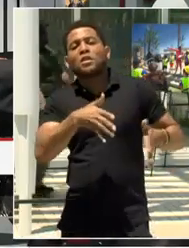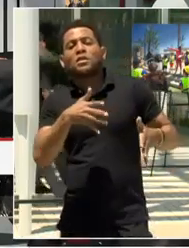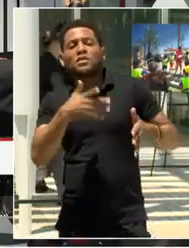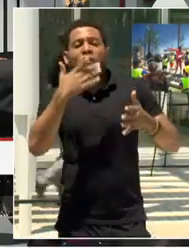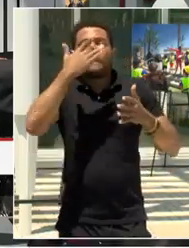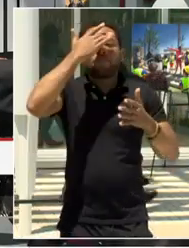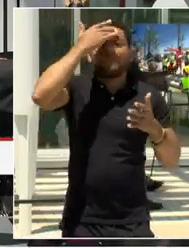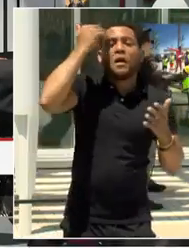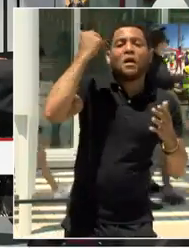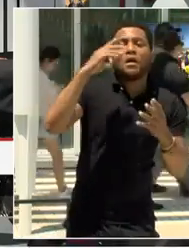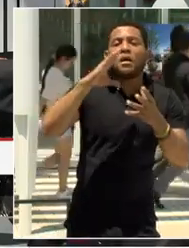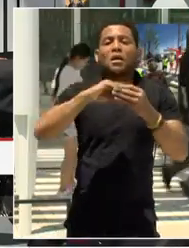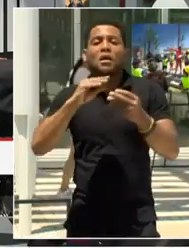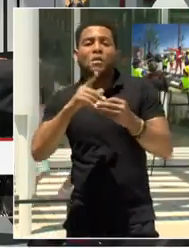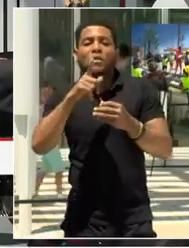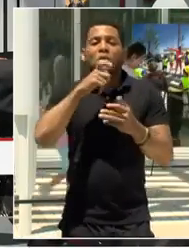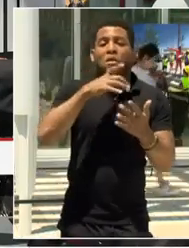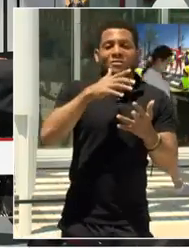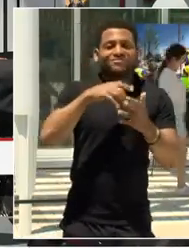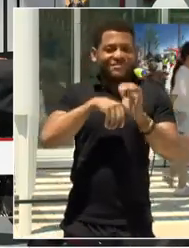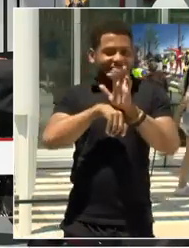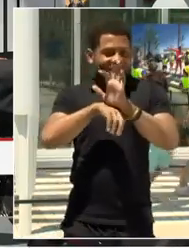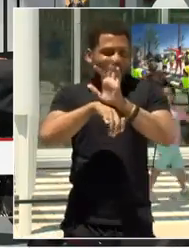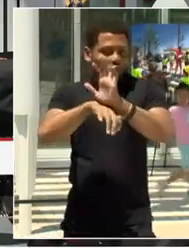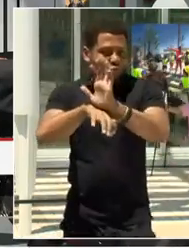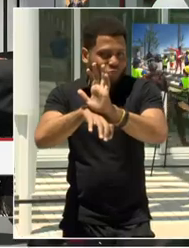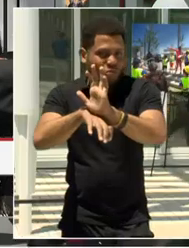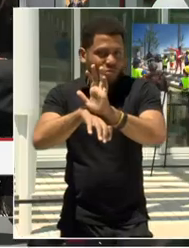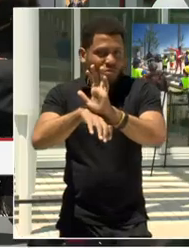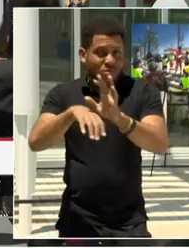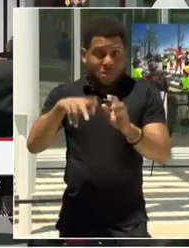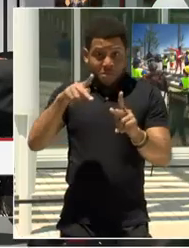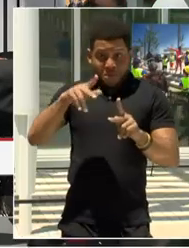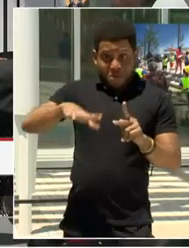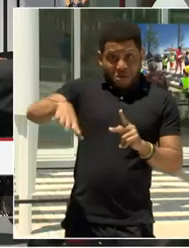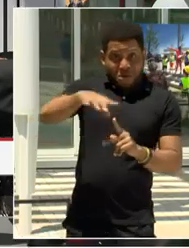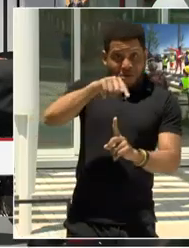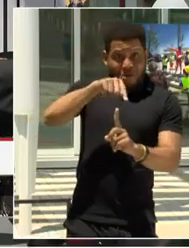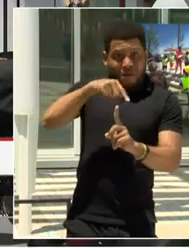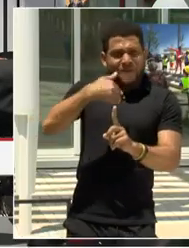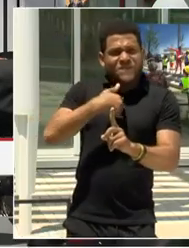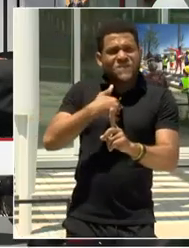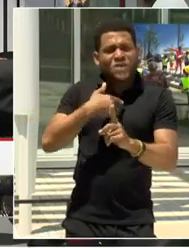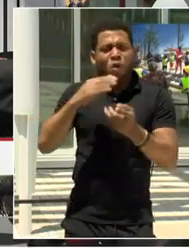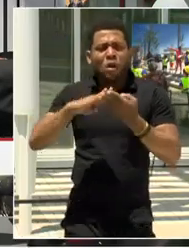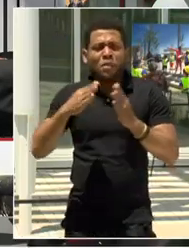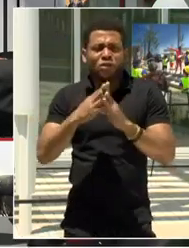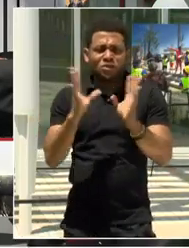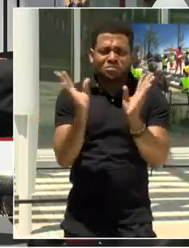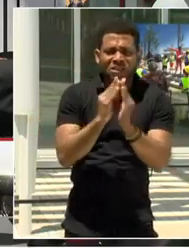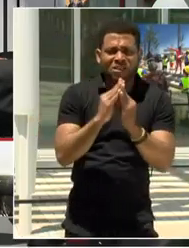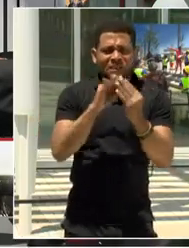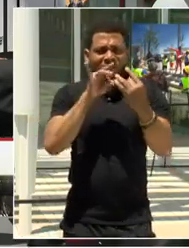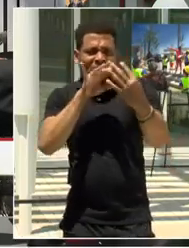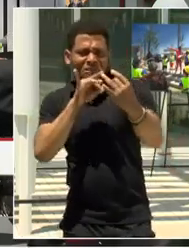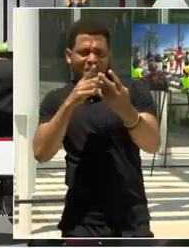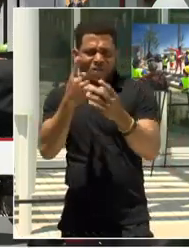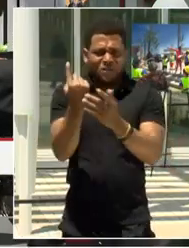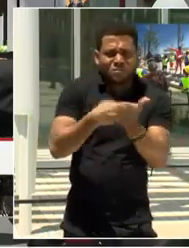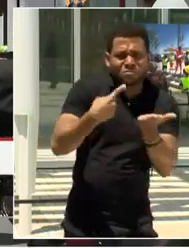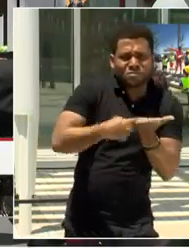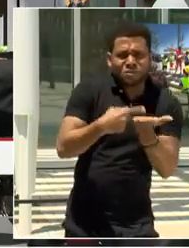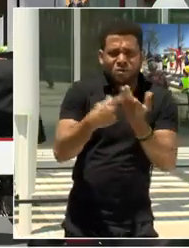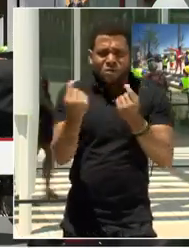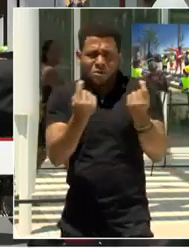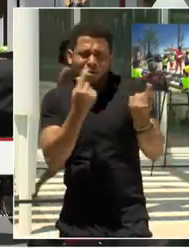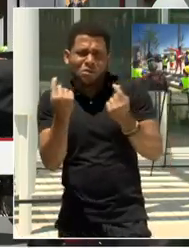hours, that go to forums, that are holding meetings, that are giving feedback. And so I just want to quickly acknowledge the different community